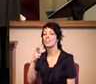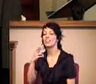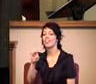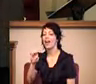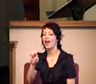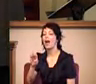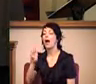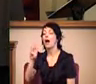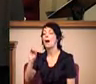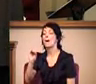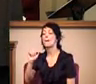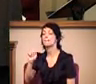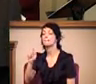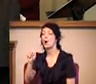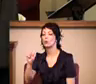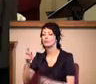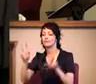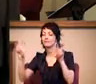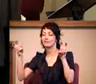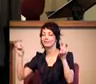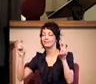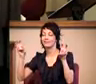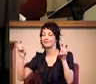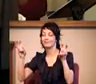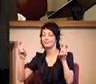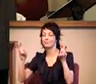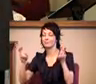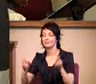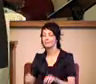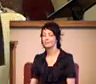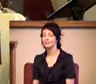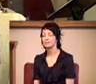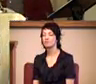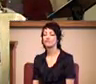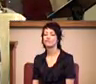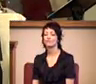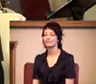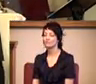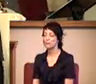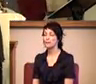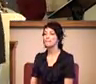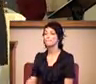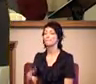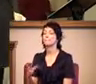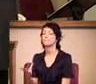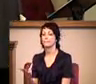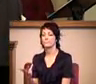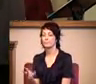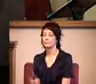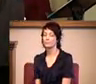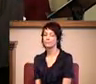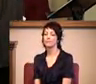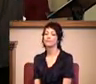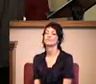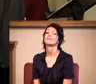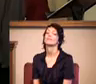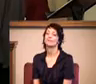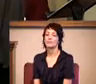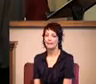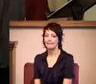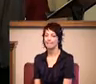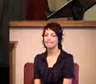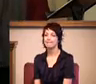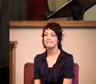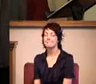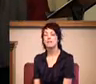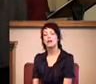I'm only one. What can I do? Problem was way too big. What can I do? Well, honey, I